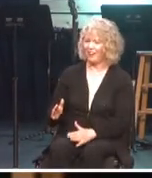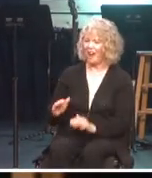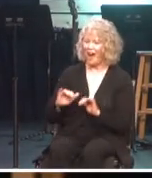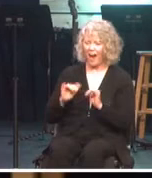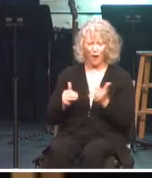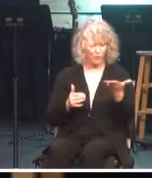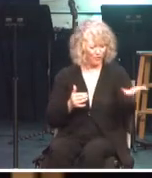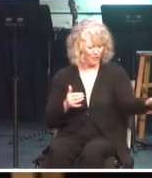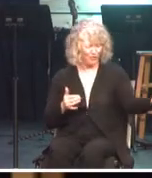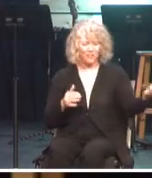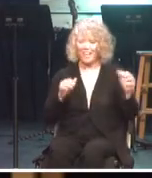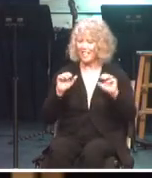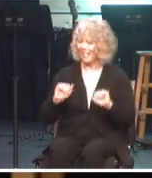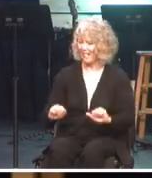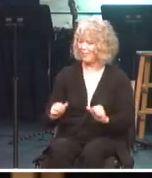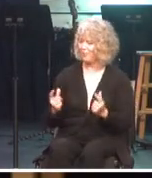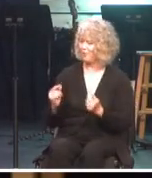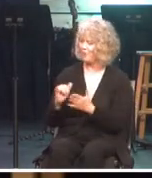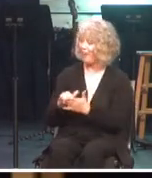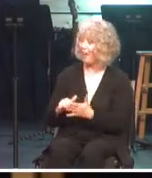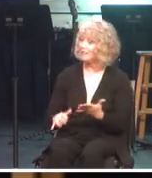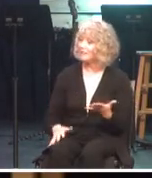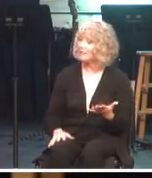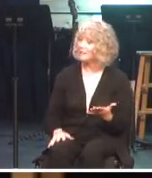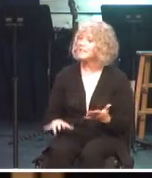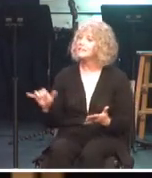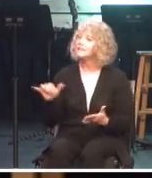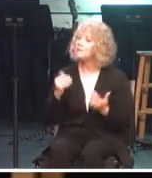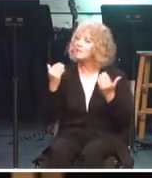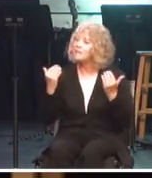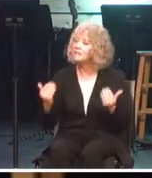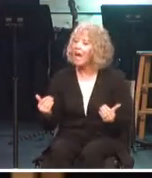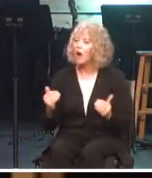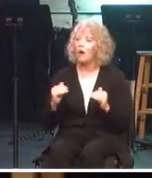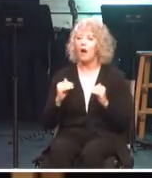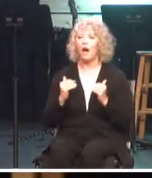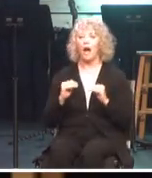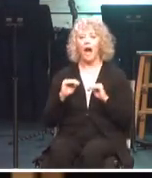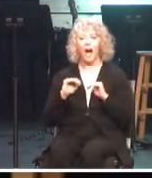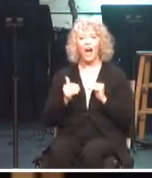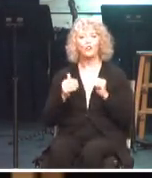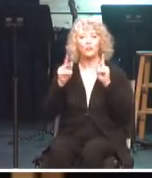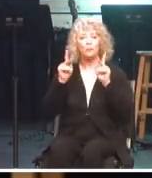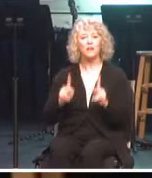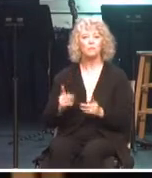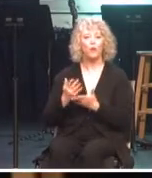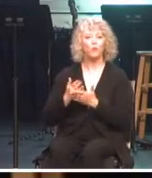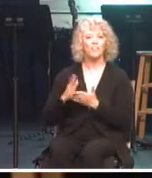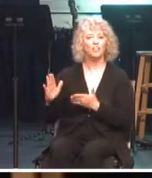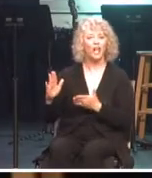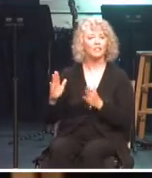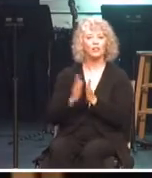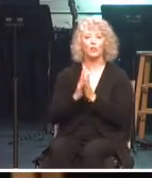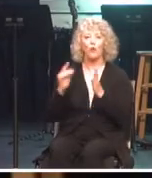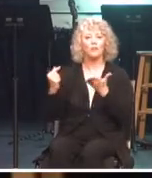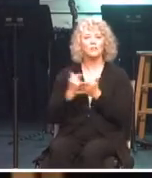It's the same question today. Why do so many reject the glorious gospel, the most vital